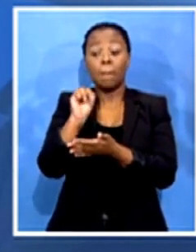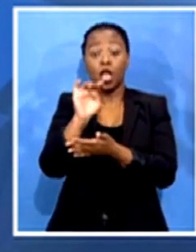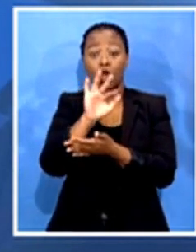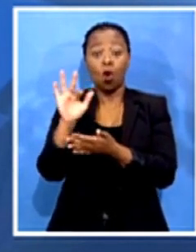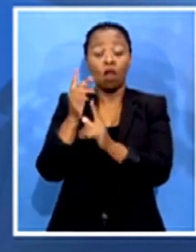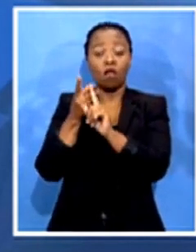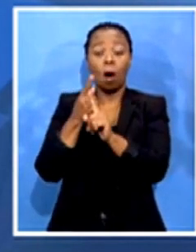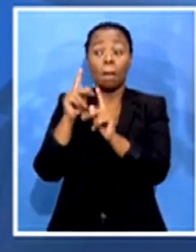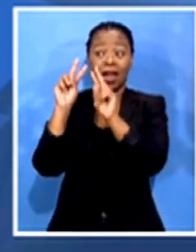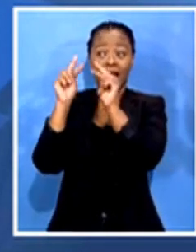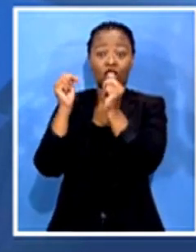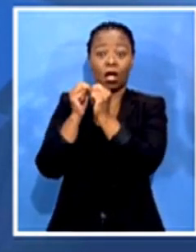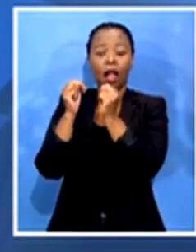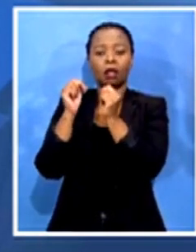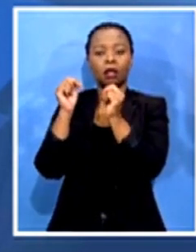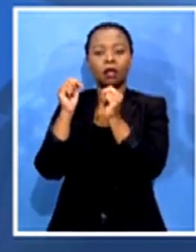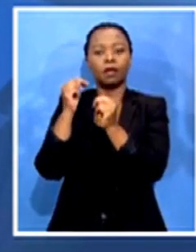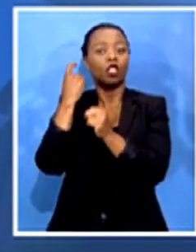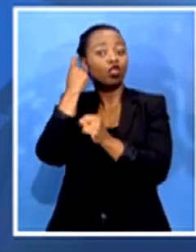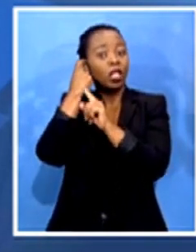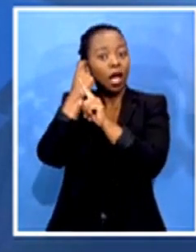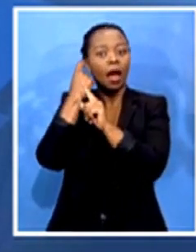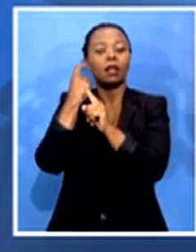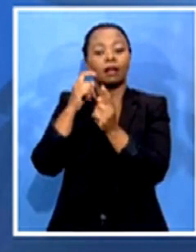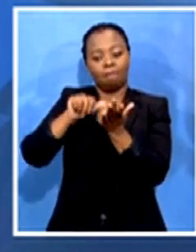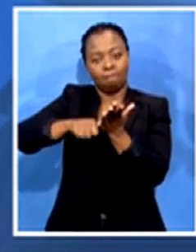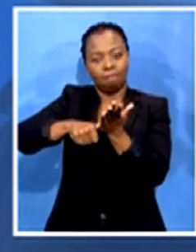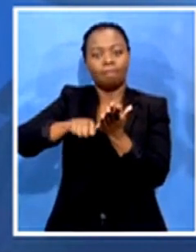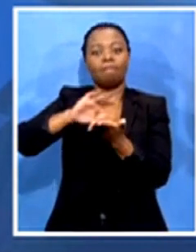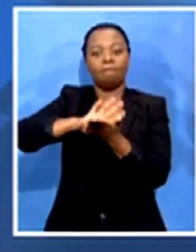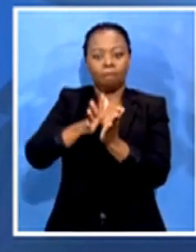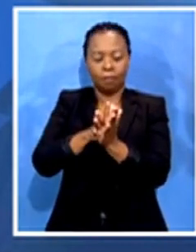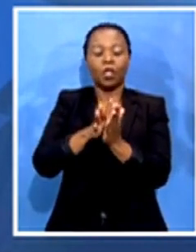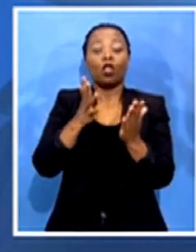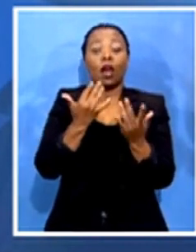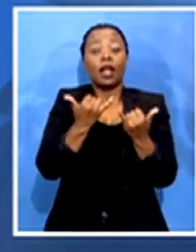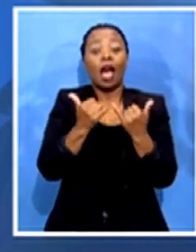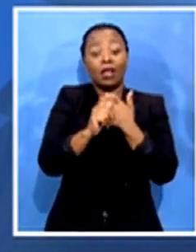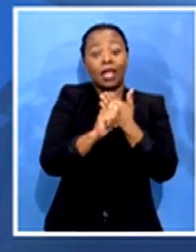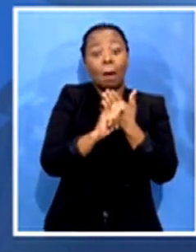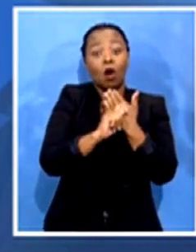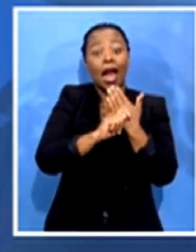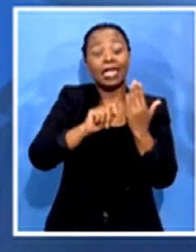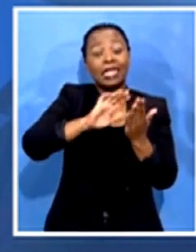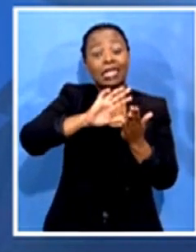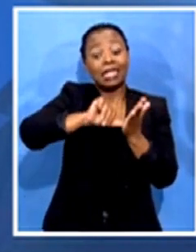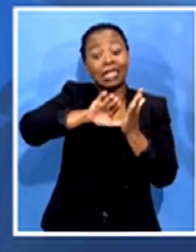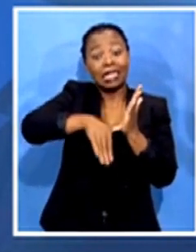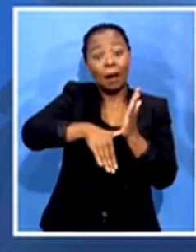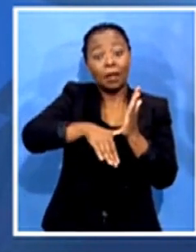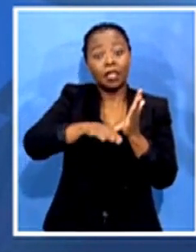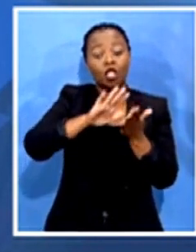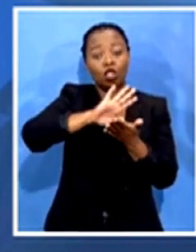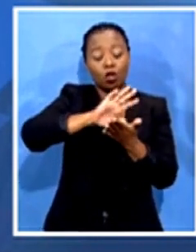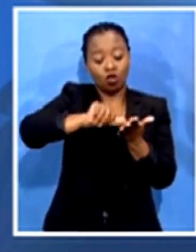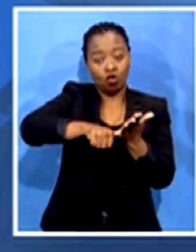have. A temporary disability grant is a grant that is given to an individual that is said to